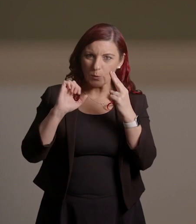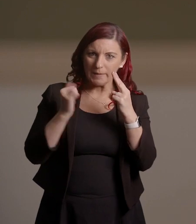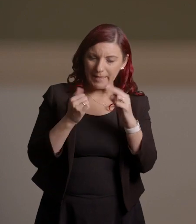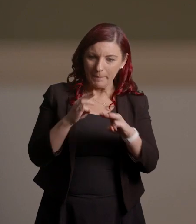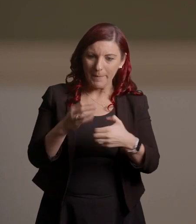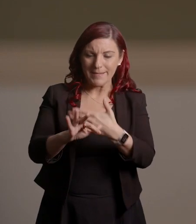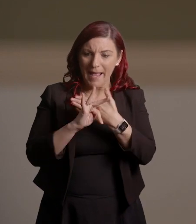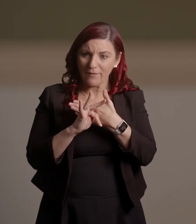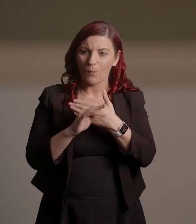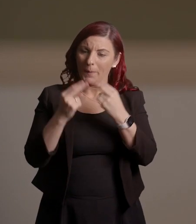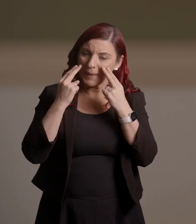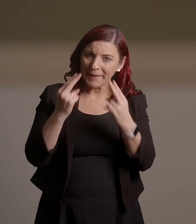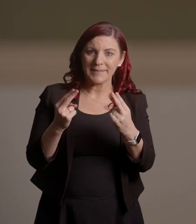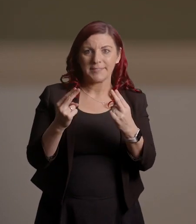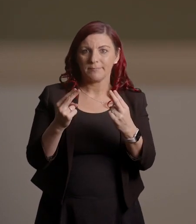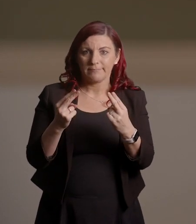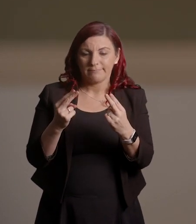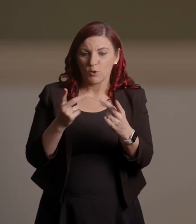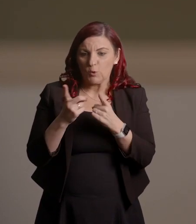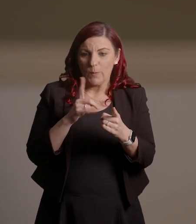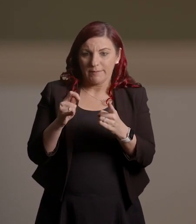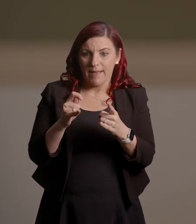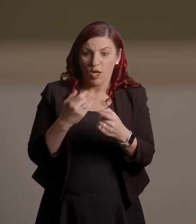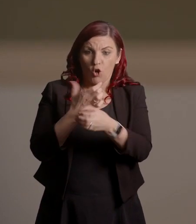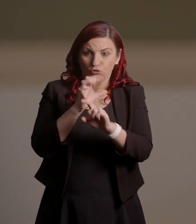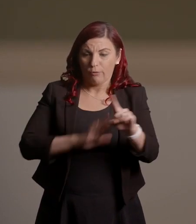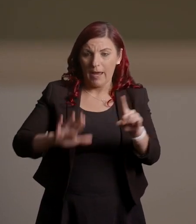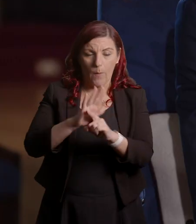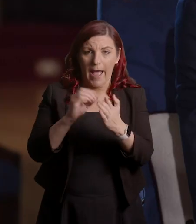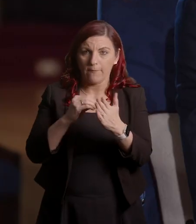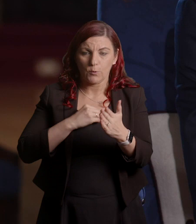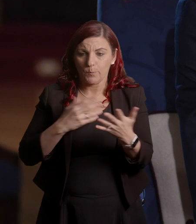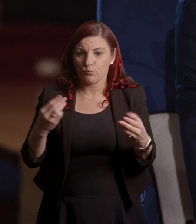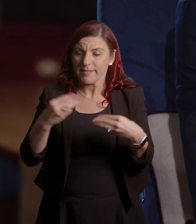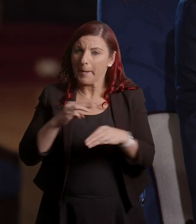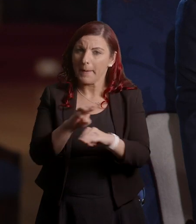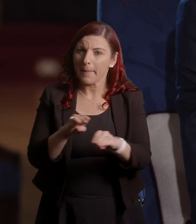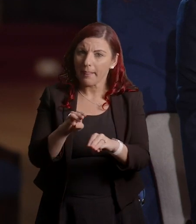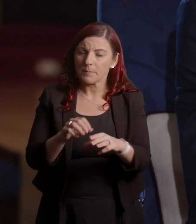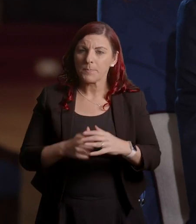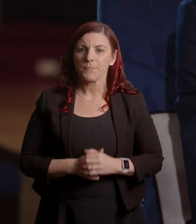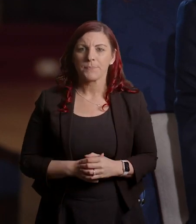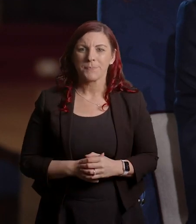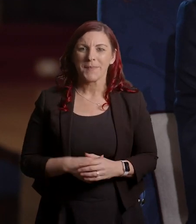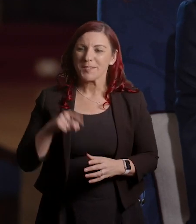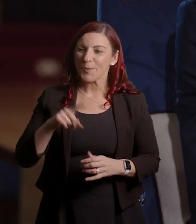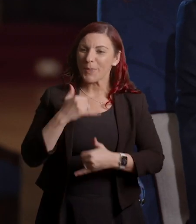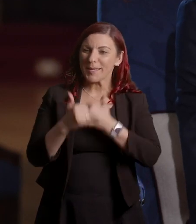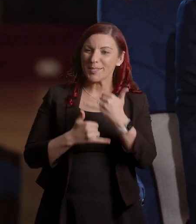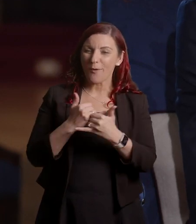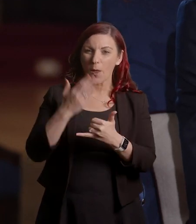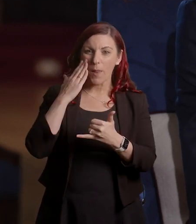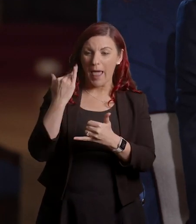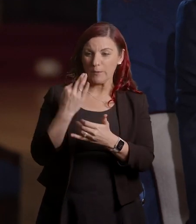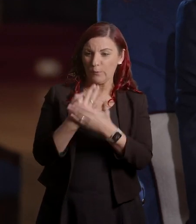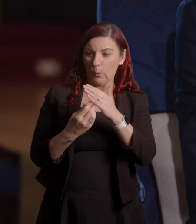to keep people safe. This is what we have to do as a nation. This year, I guess, of all years, we've seen over the past